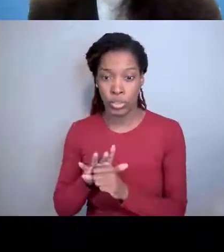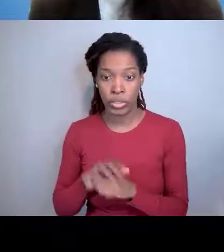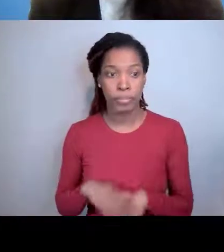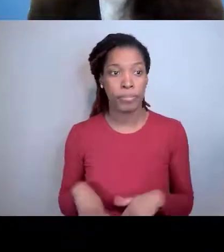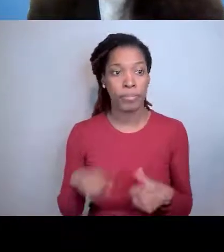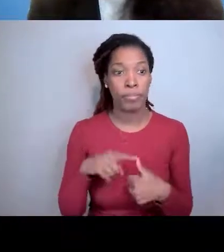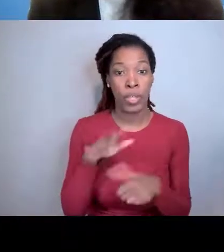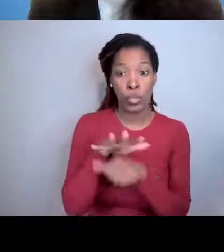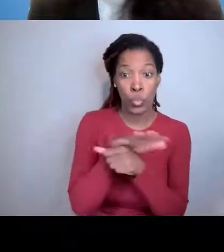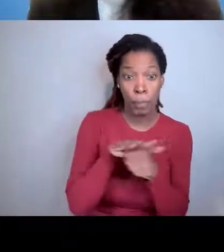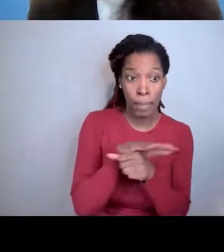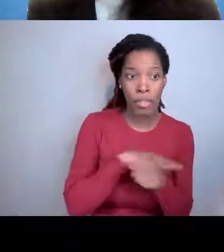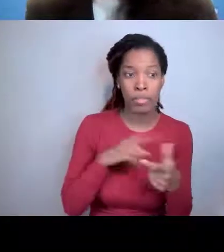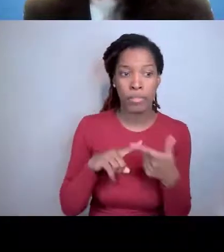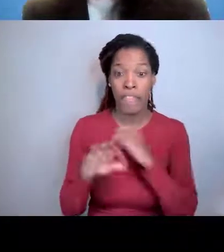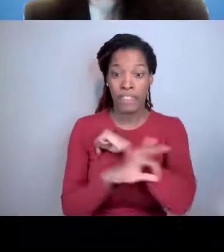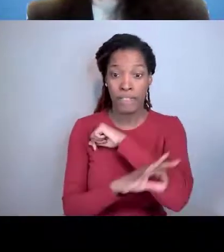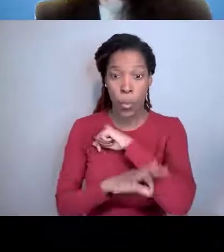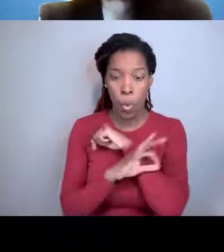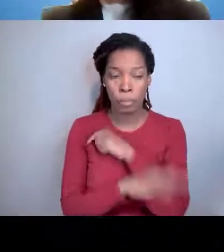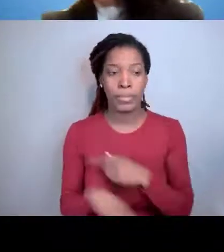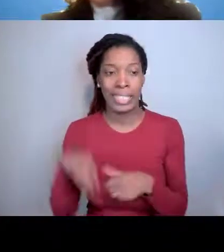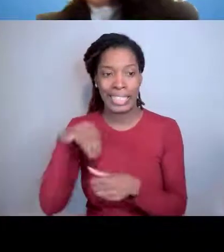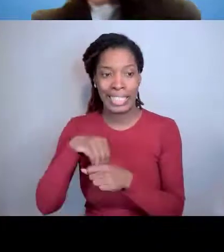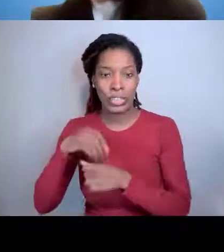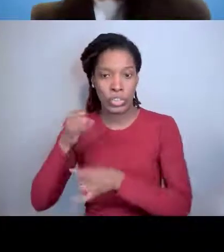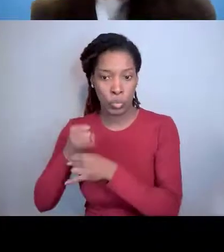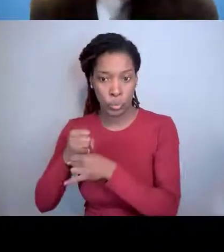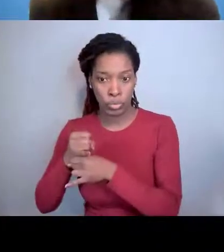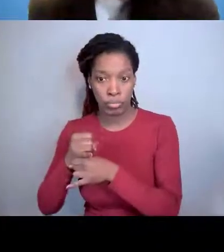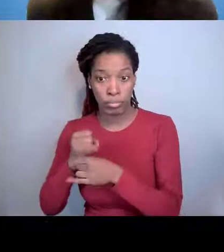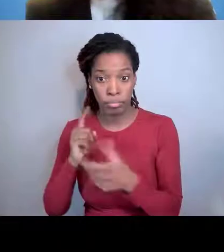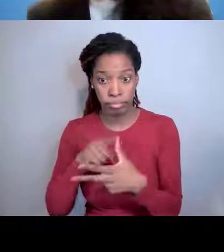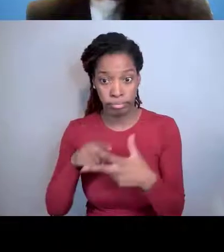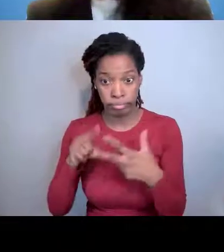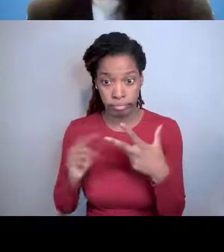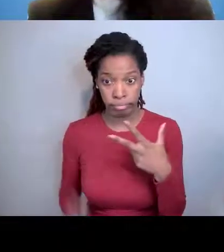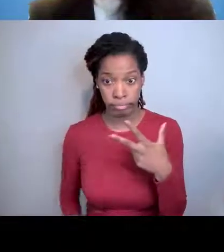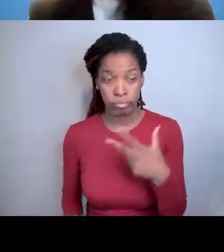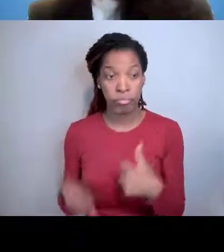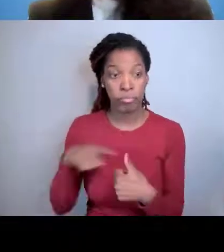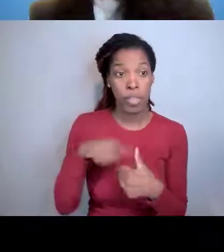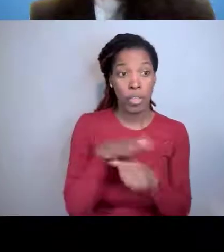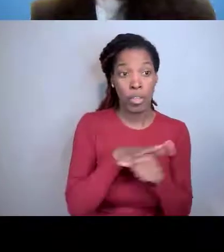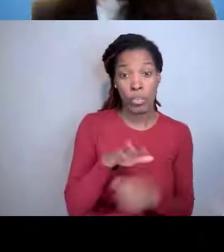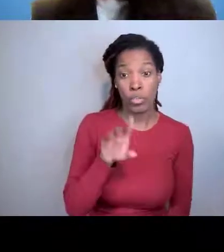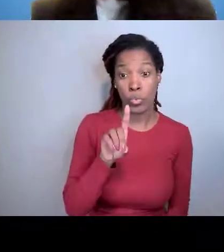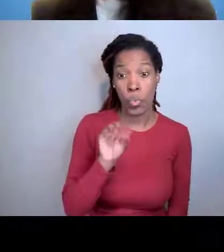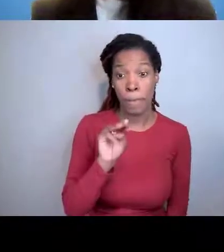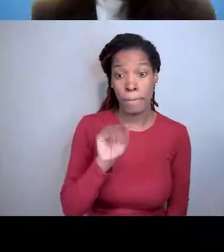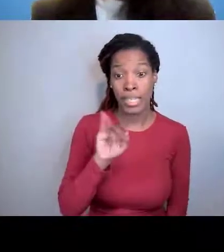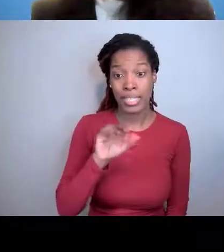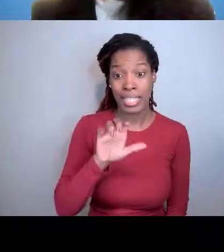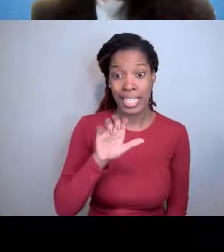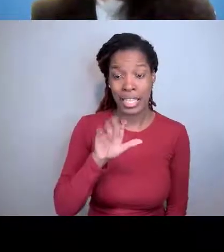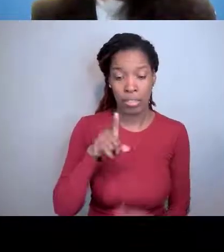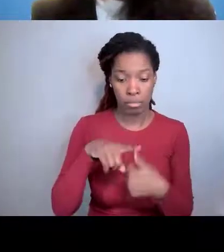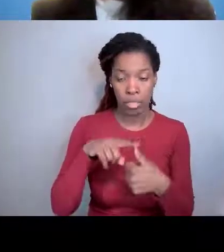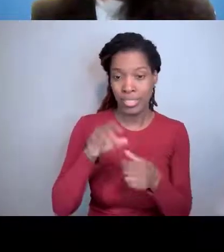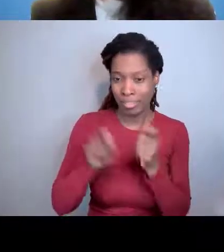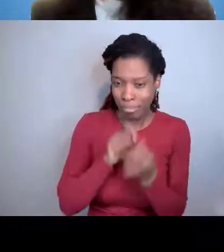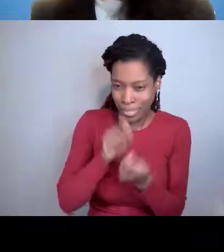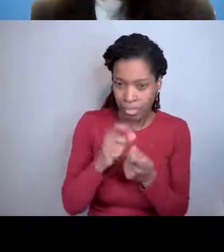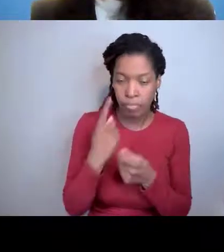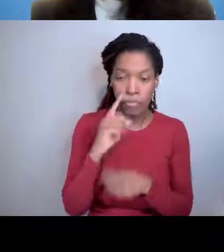and interinstitutional. A domestic assurance is negotiated and required for U.S.